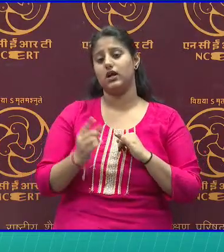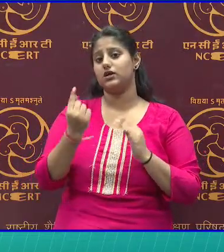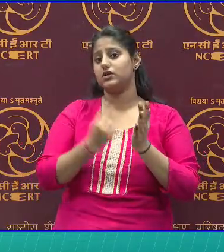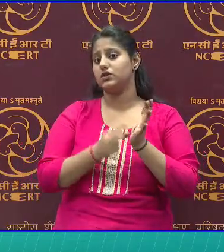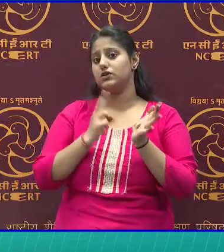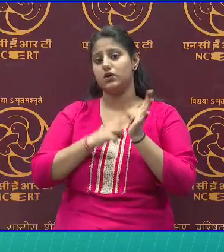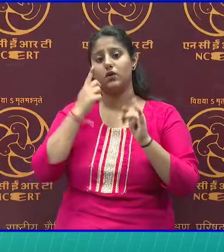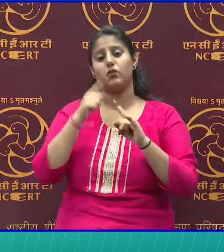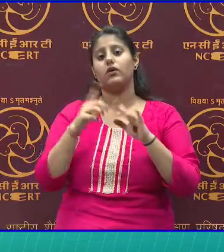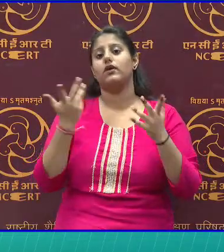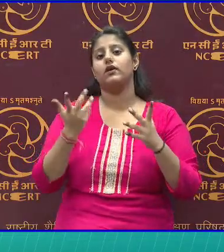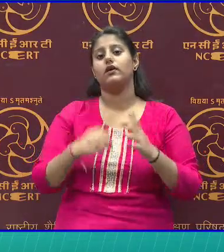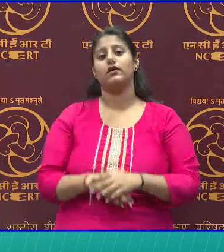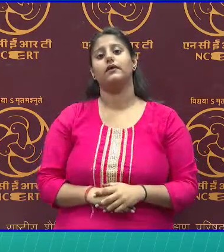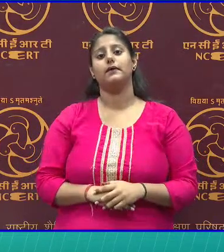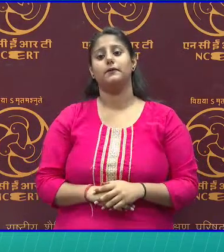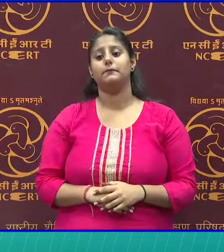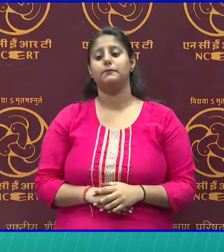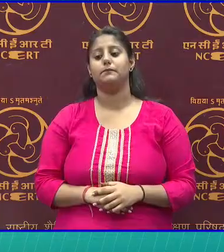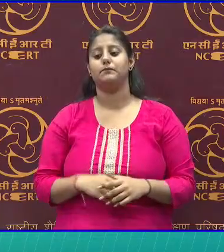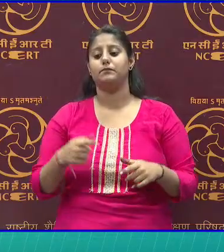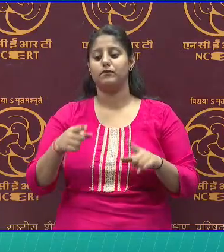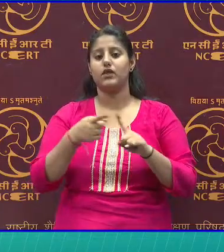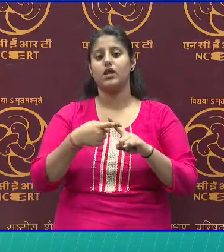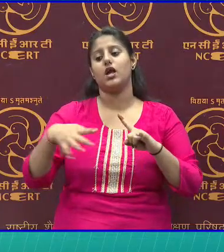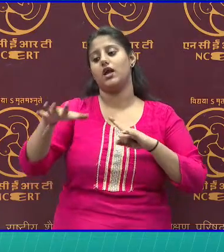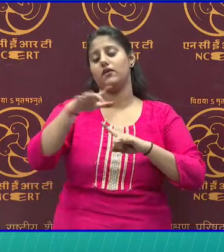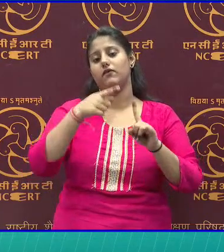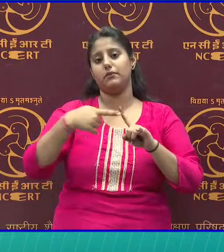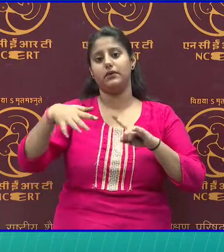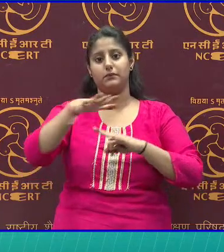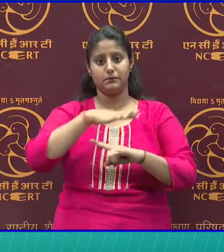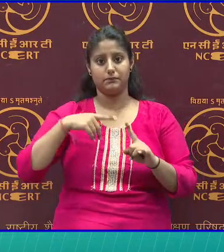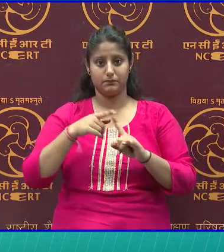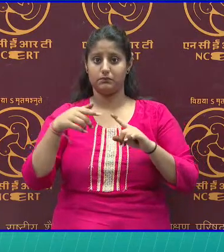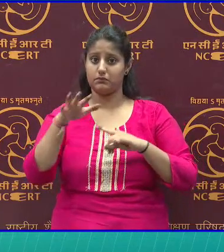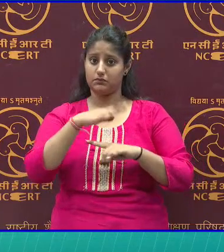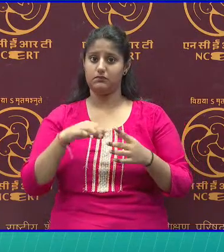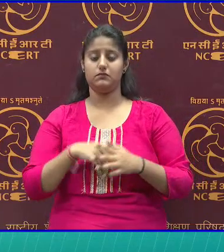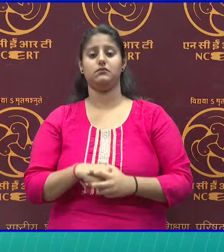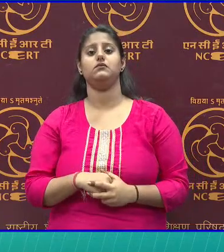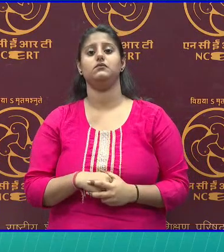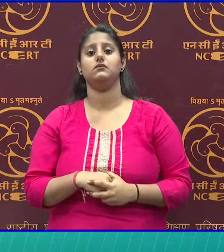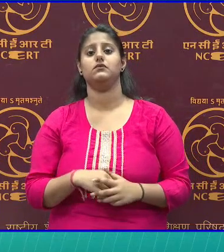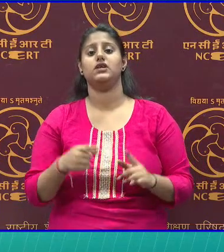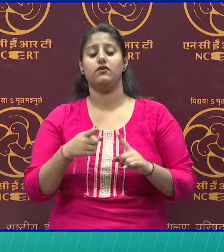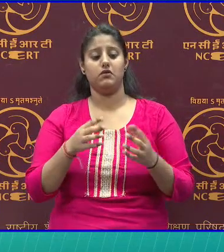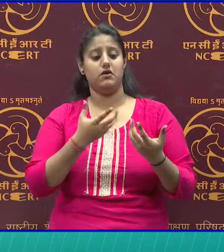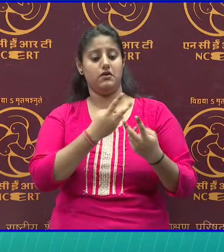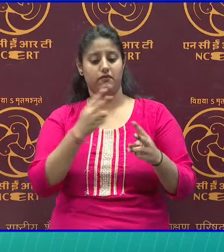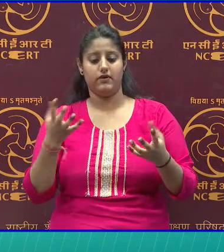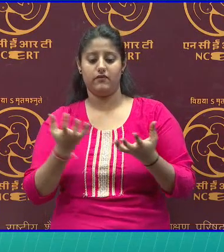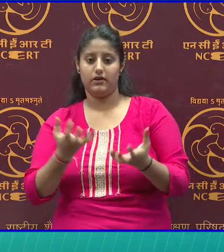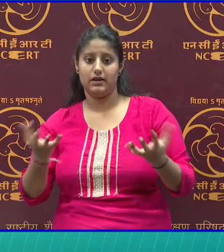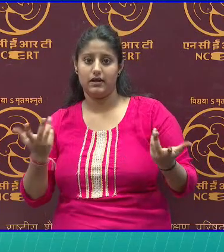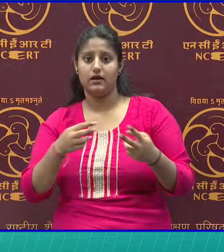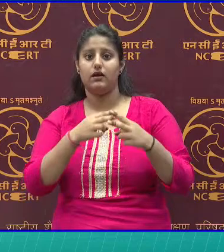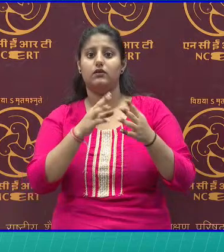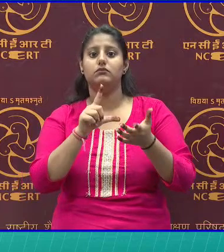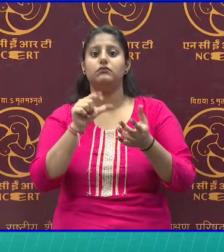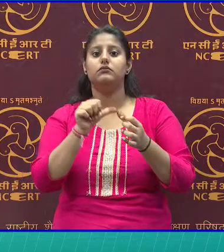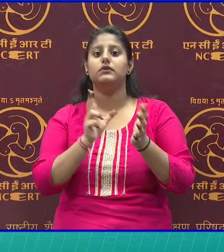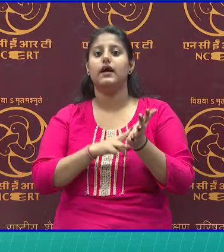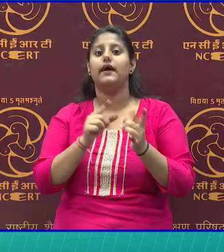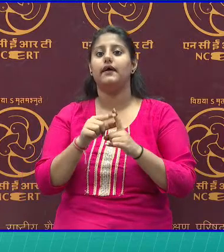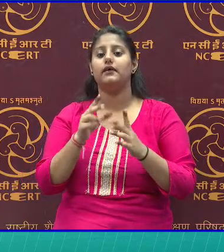is about the environment, our environment. Here we have different lands and different lives. That is the title